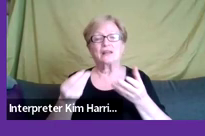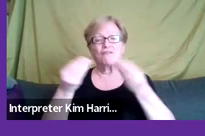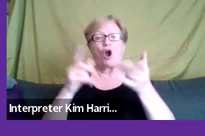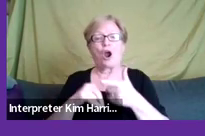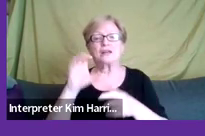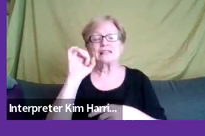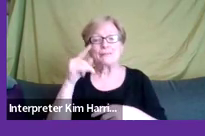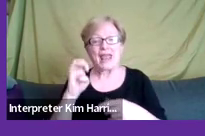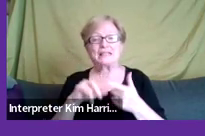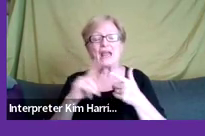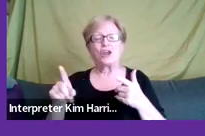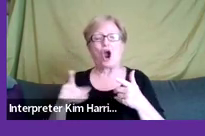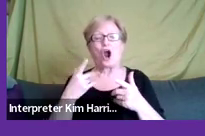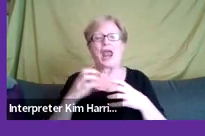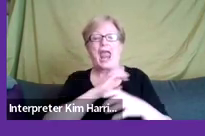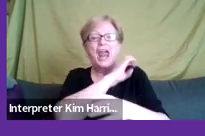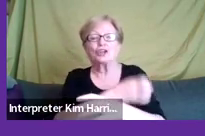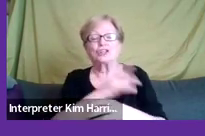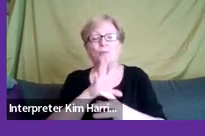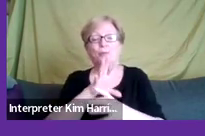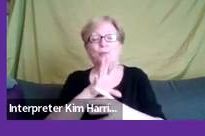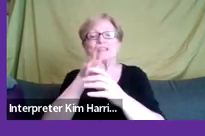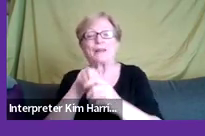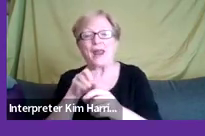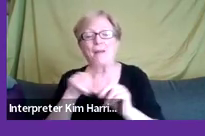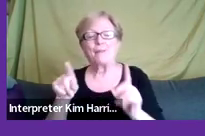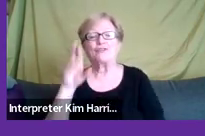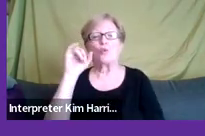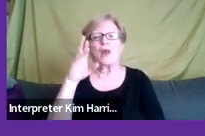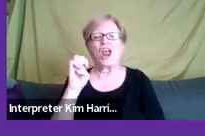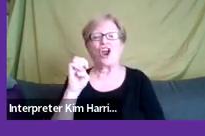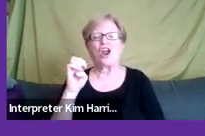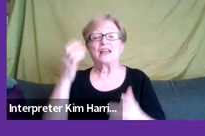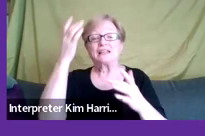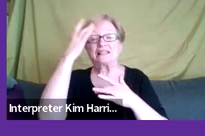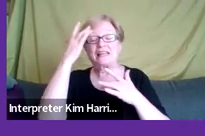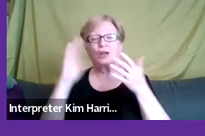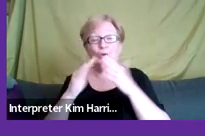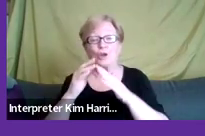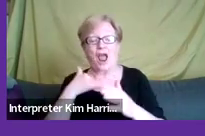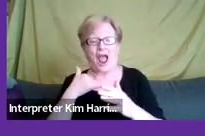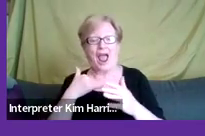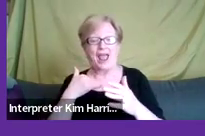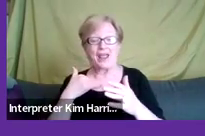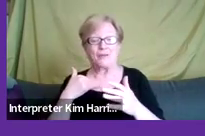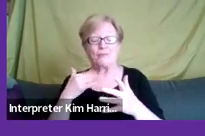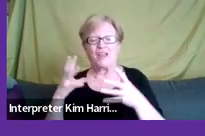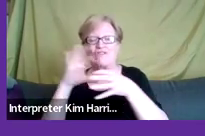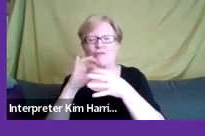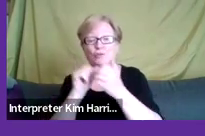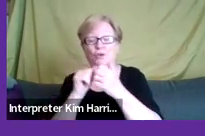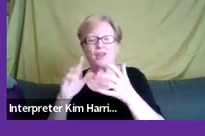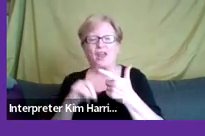and participate. And the particular rare disease community I exist in, back in the 80s and 90s,